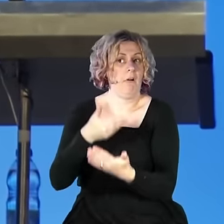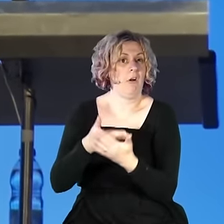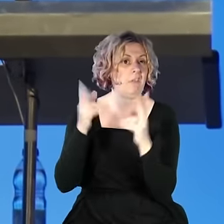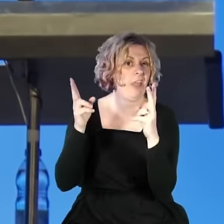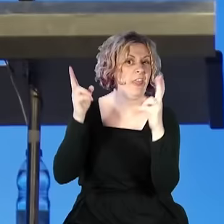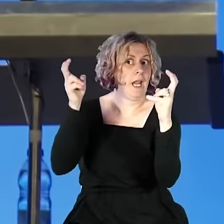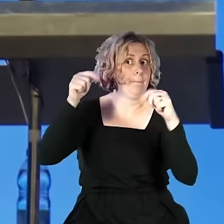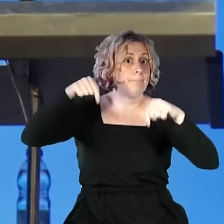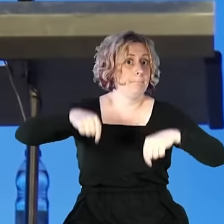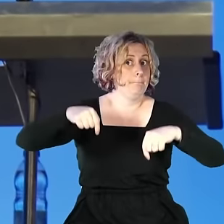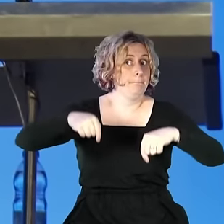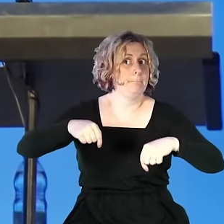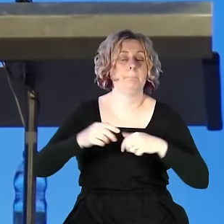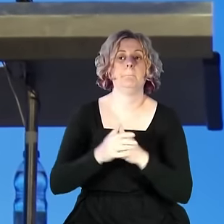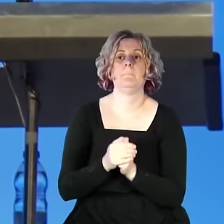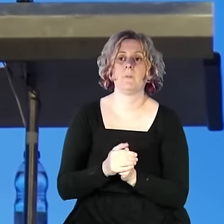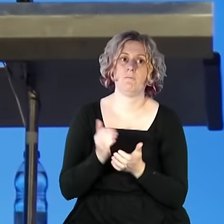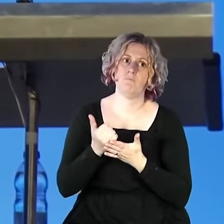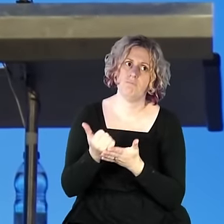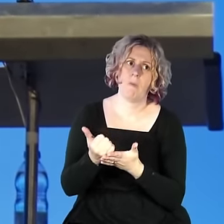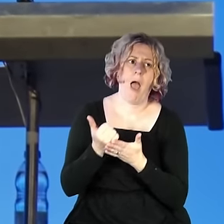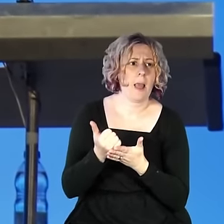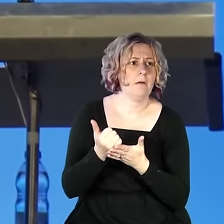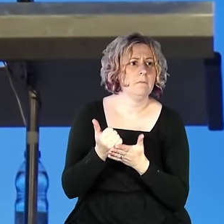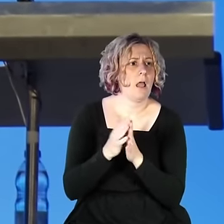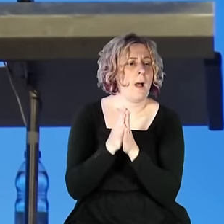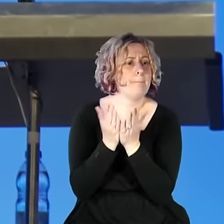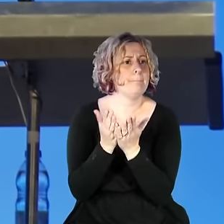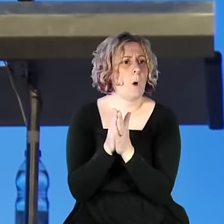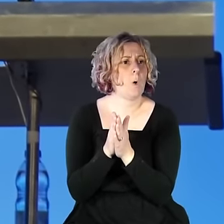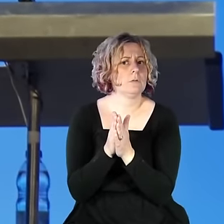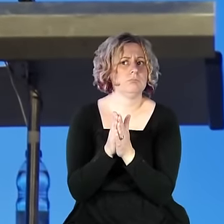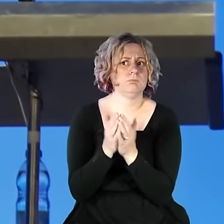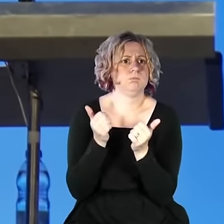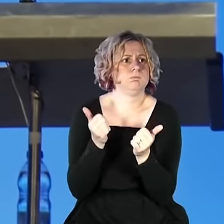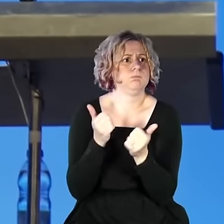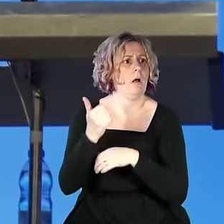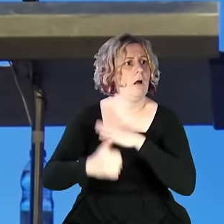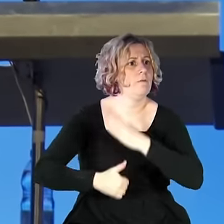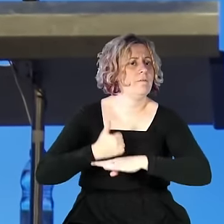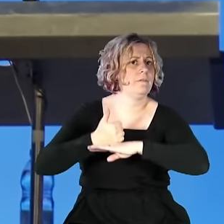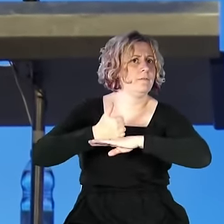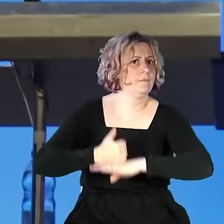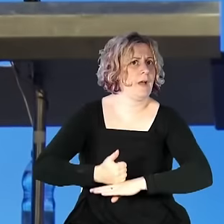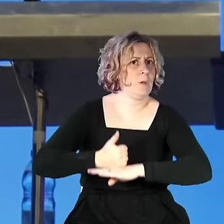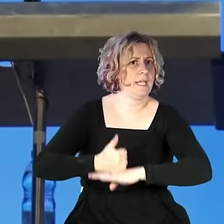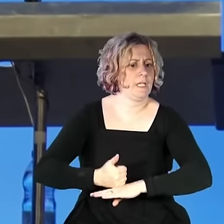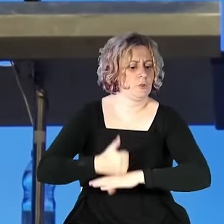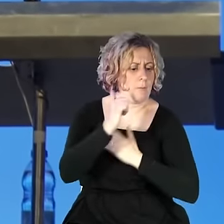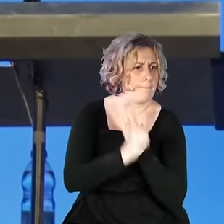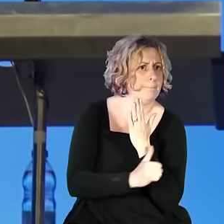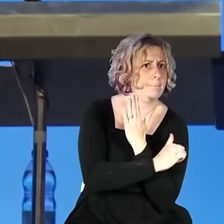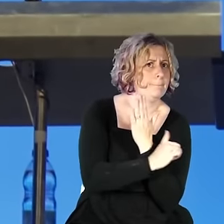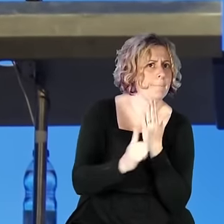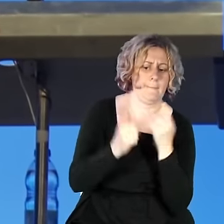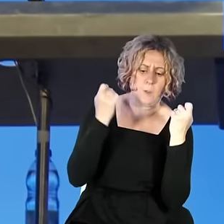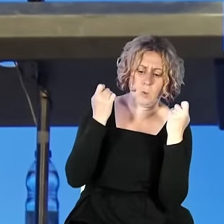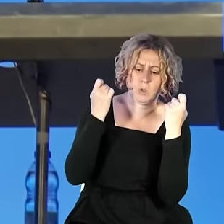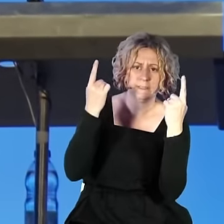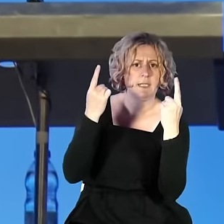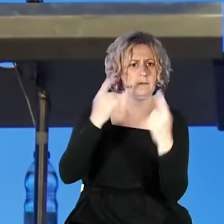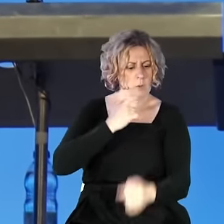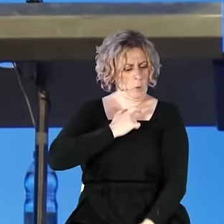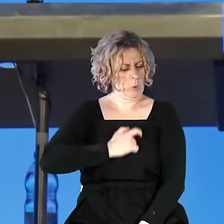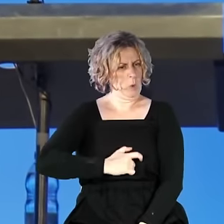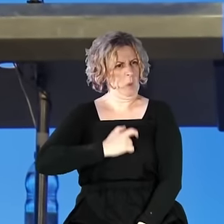year. Very helpful book that will give you a great foundation to biblical understanding of humanity,